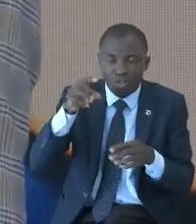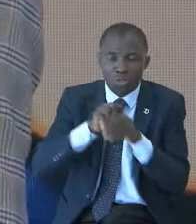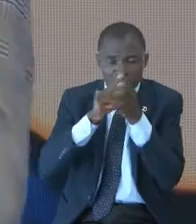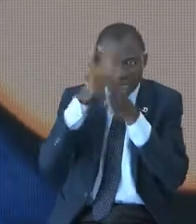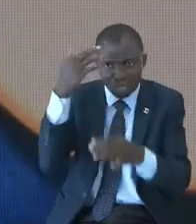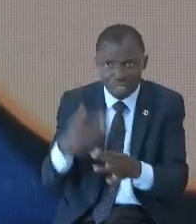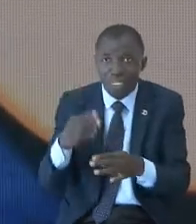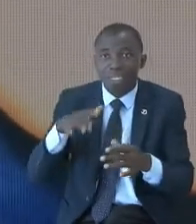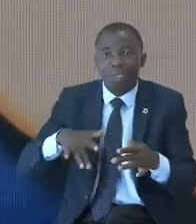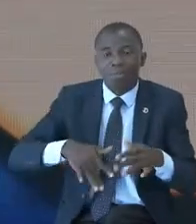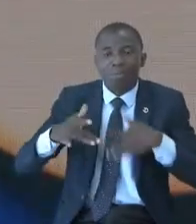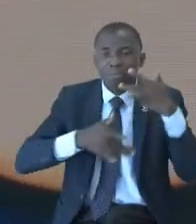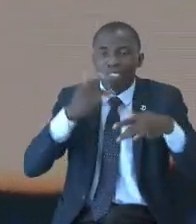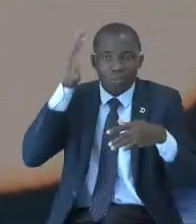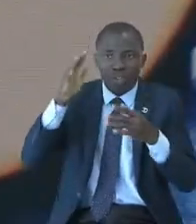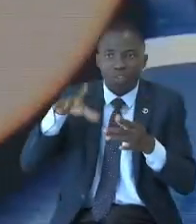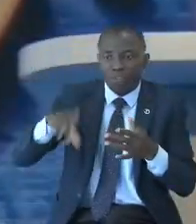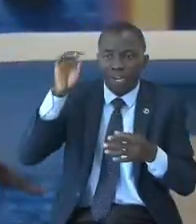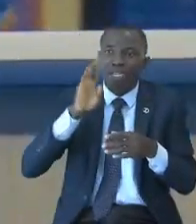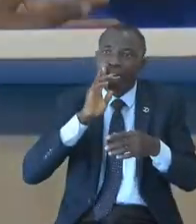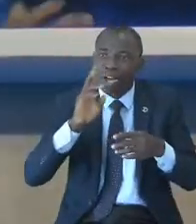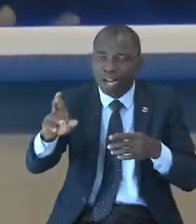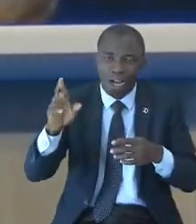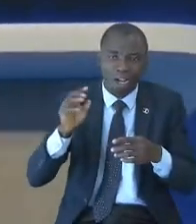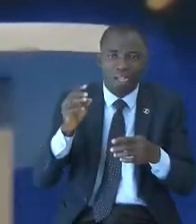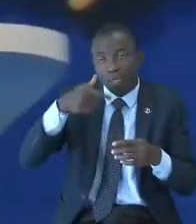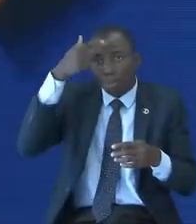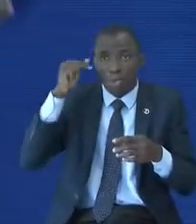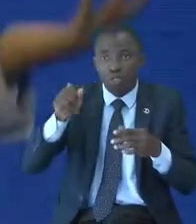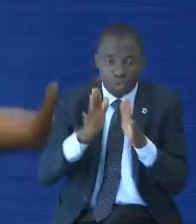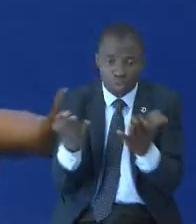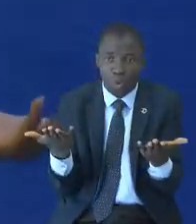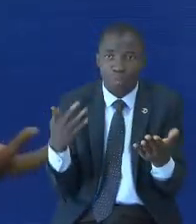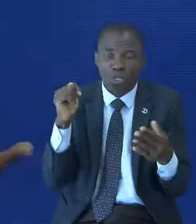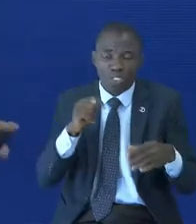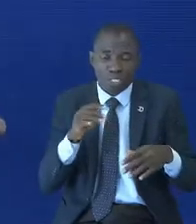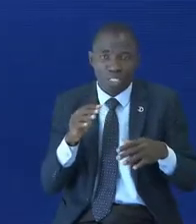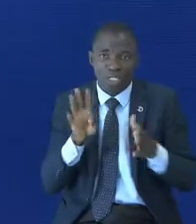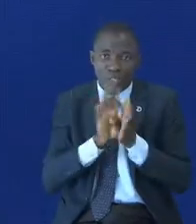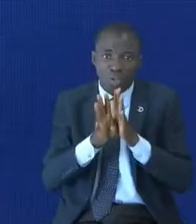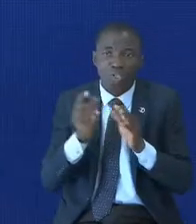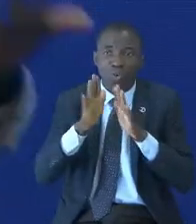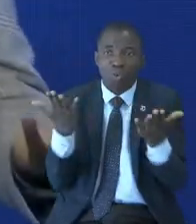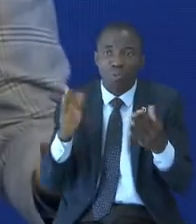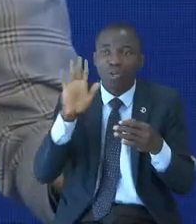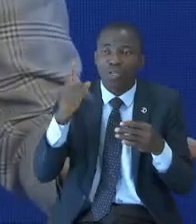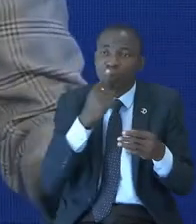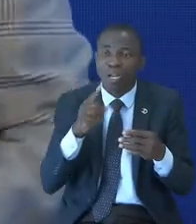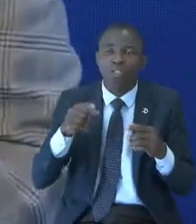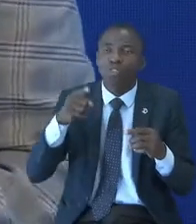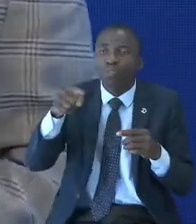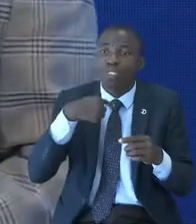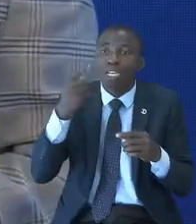find her. Because you open the door, you open your mouth, and you tell the